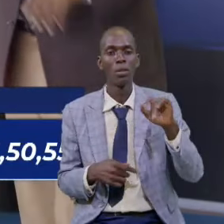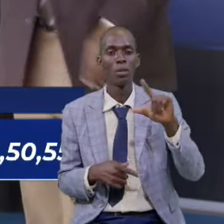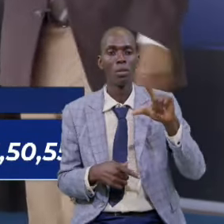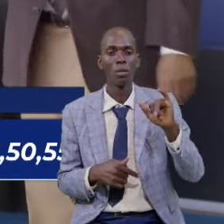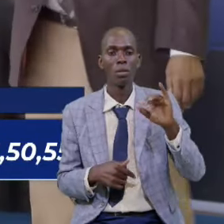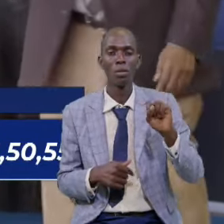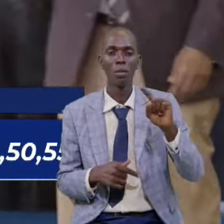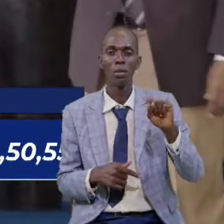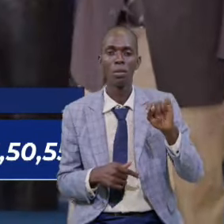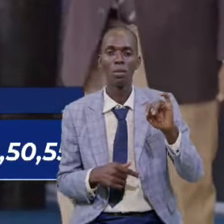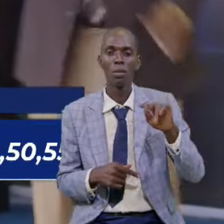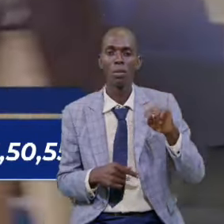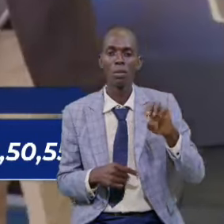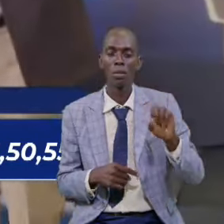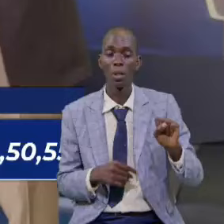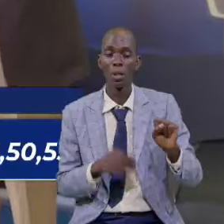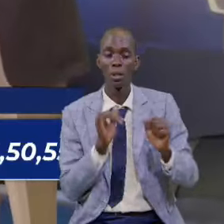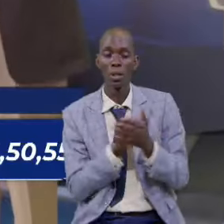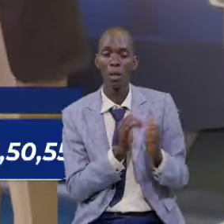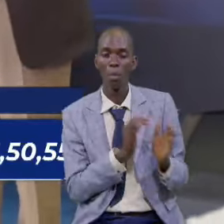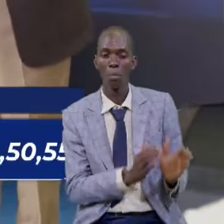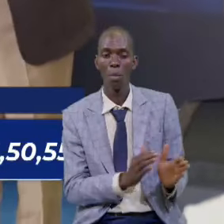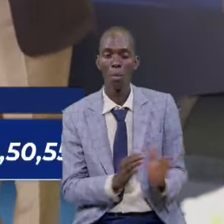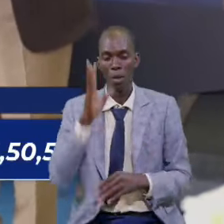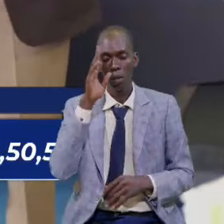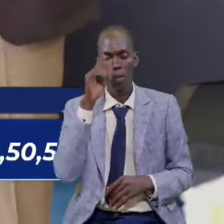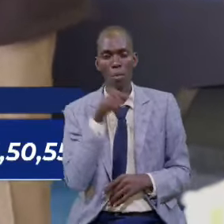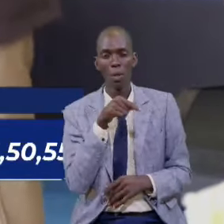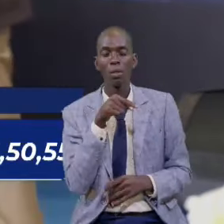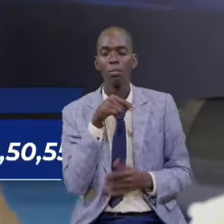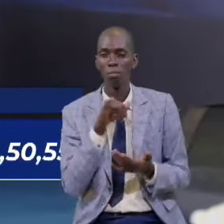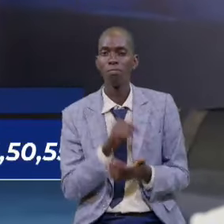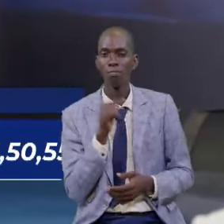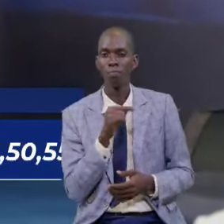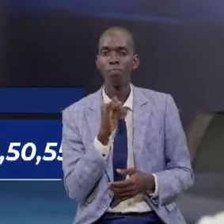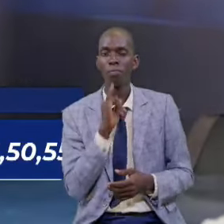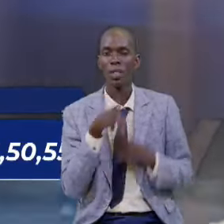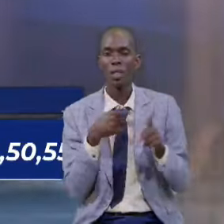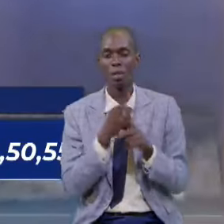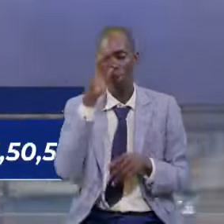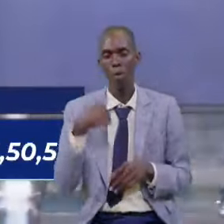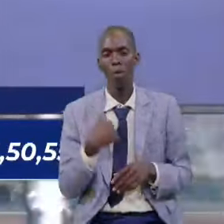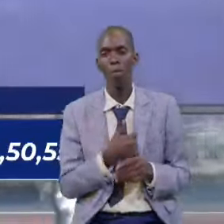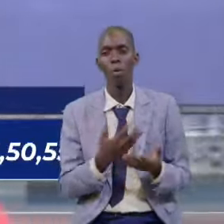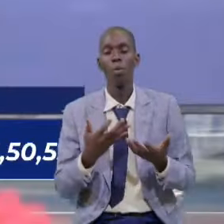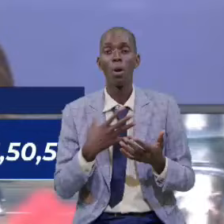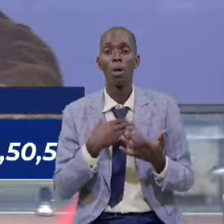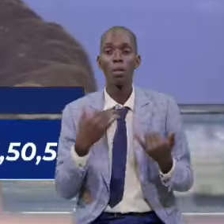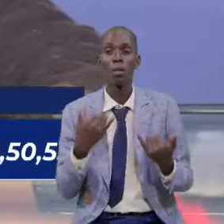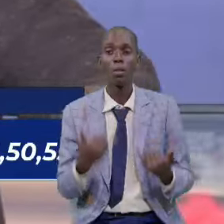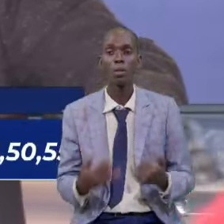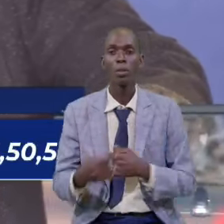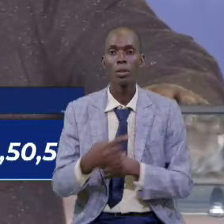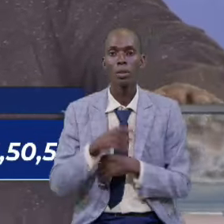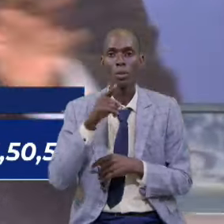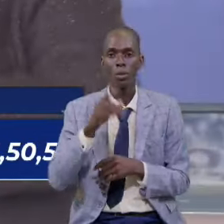knew this is the kind of man we're looking for. And today, you will gather principles